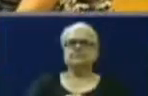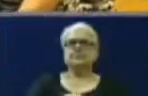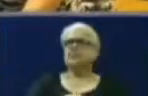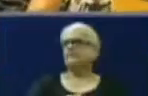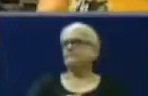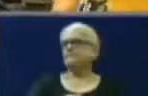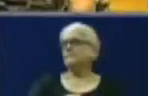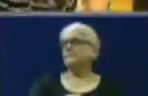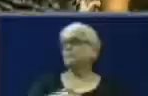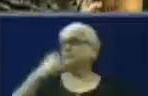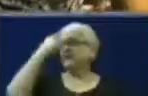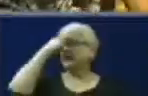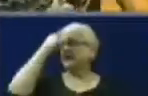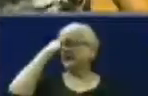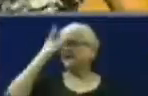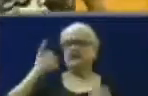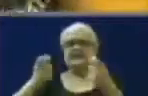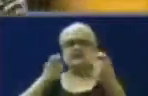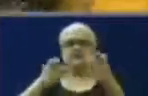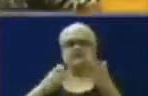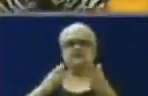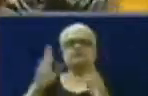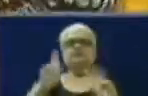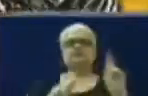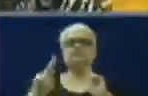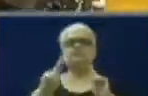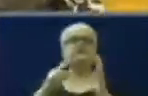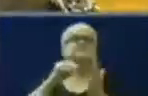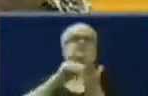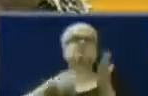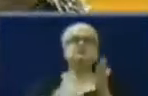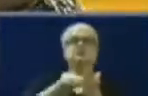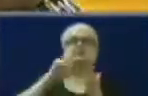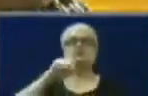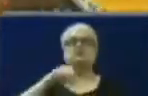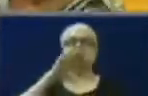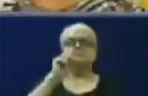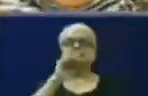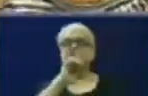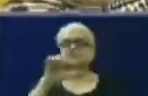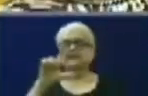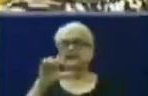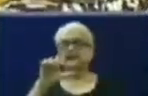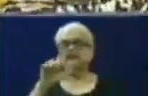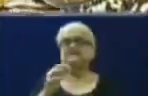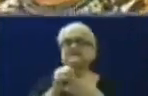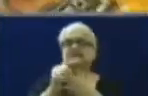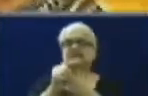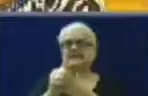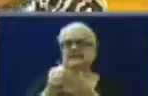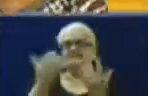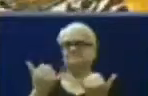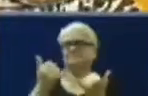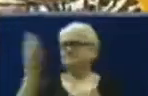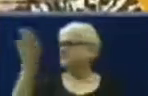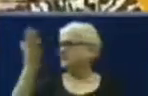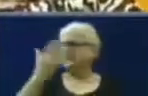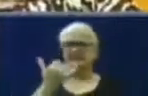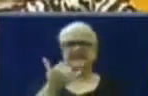Thank you. And I think our Director of Pupil Personnel is going to lead this presentation. Thank you, Dr.